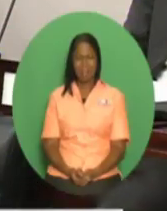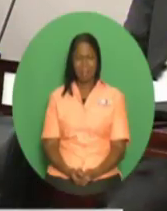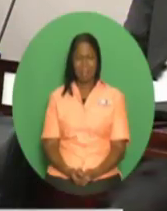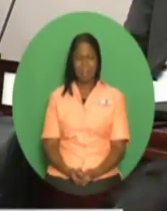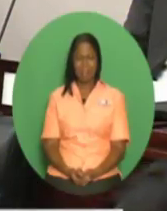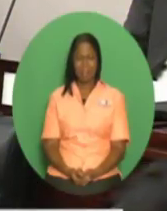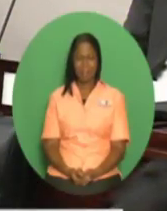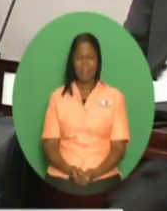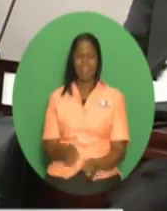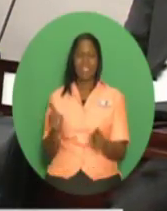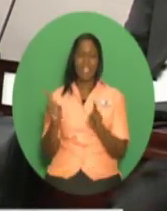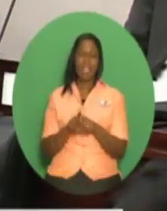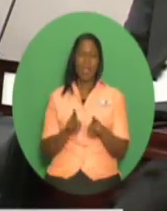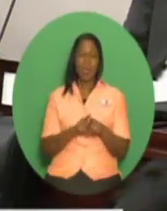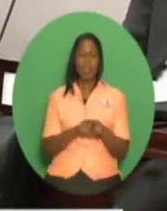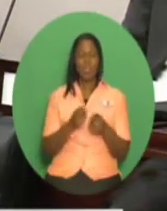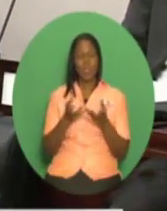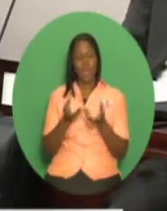I would also like